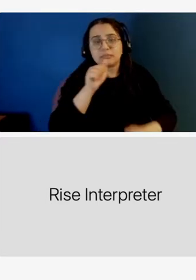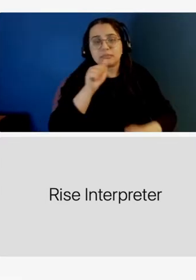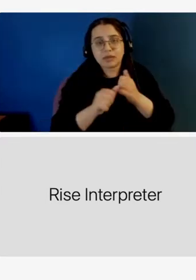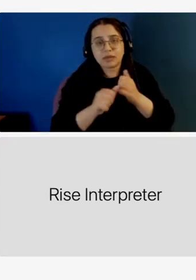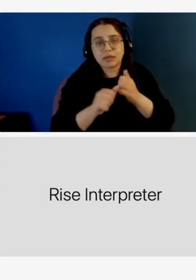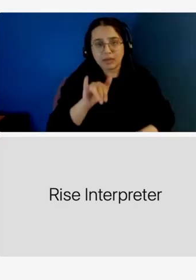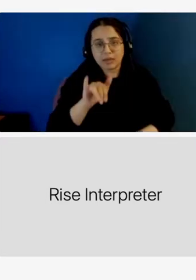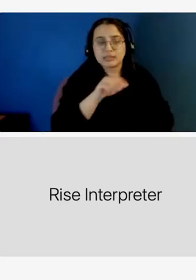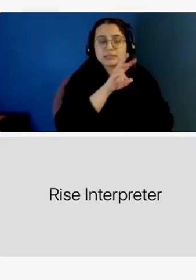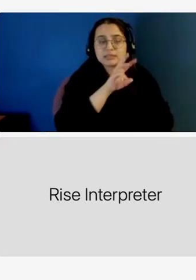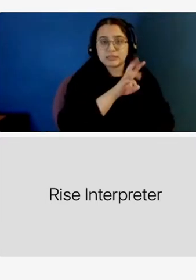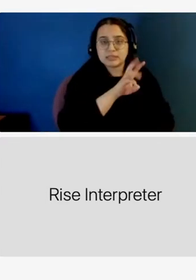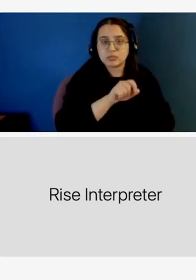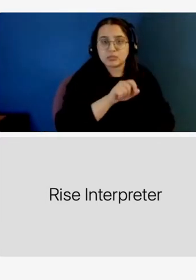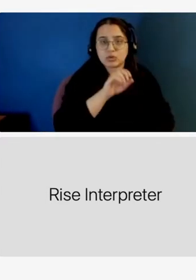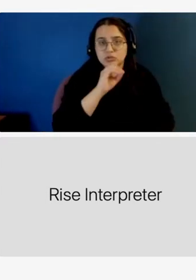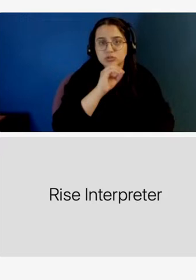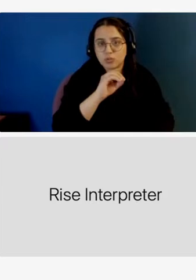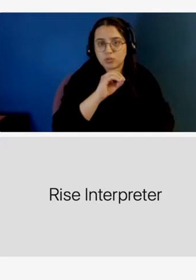Okay.